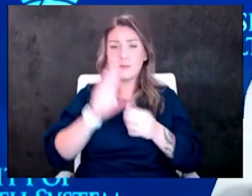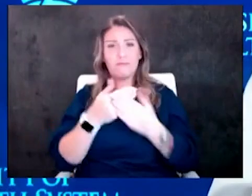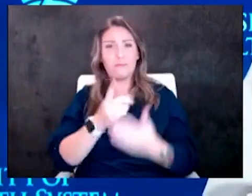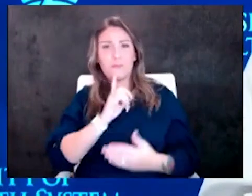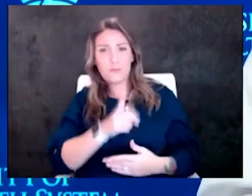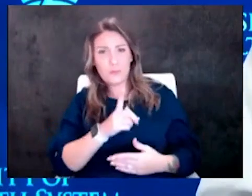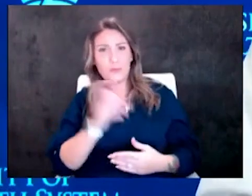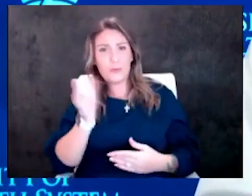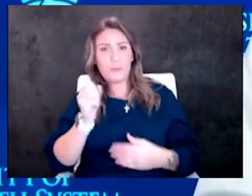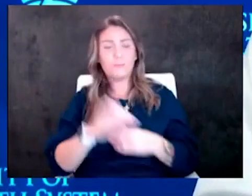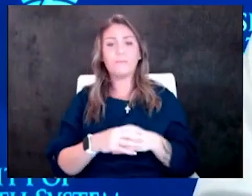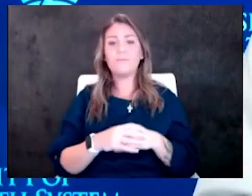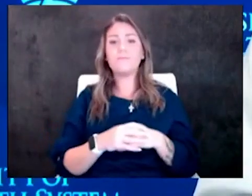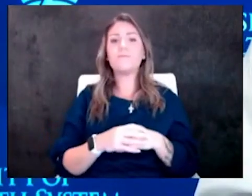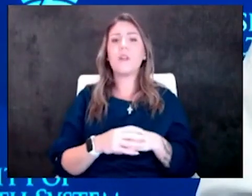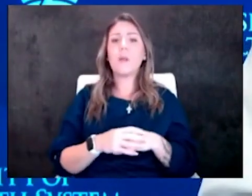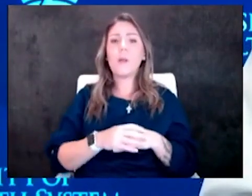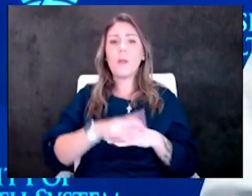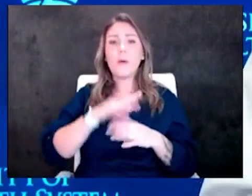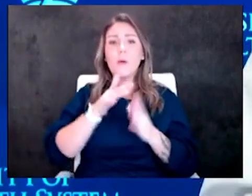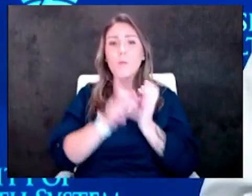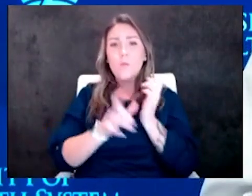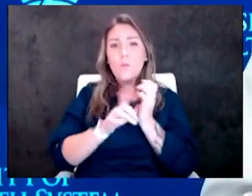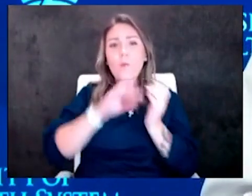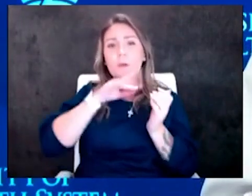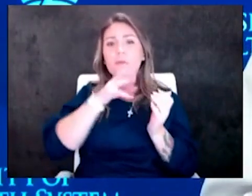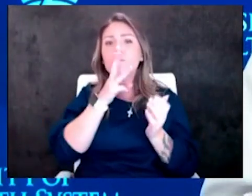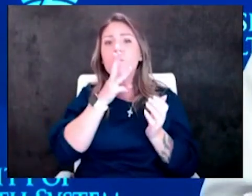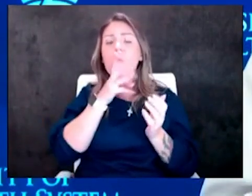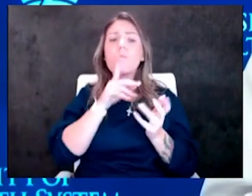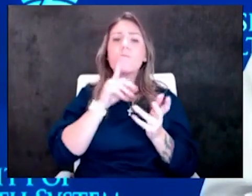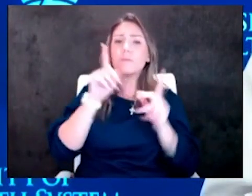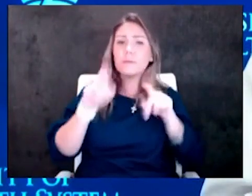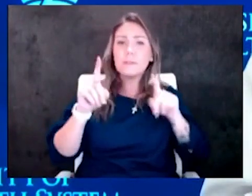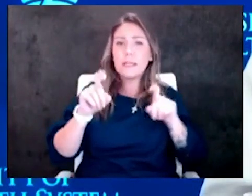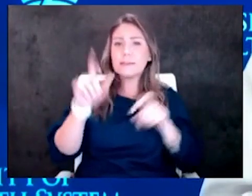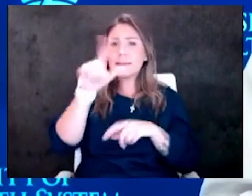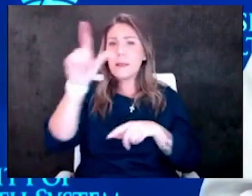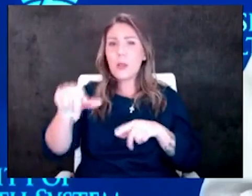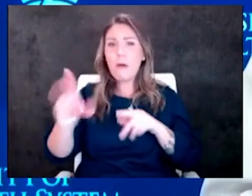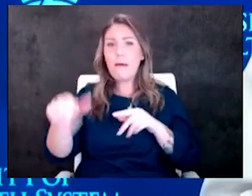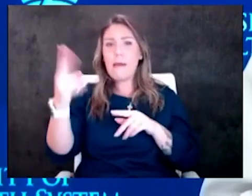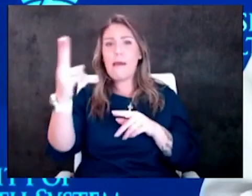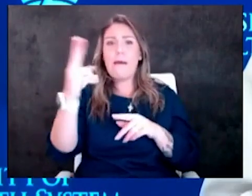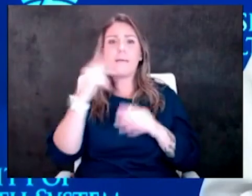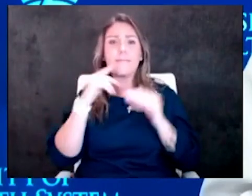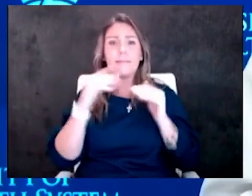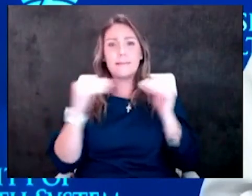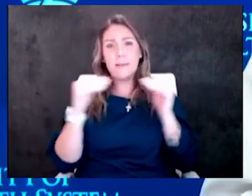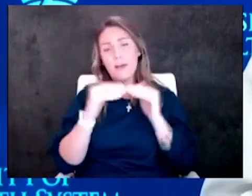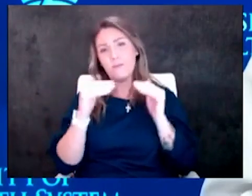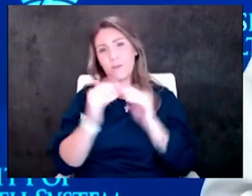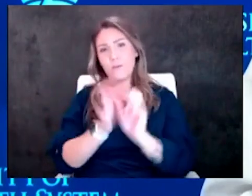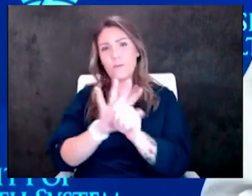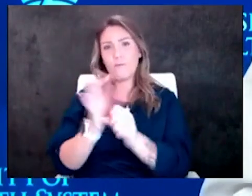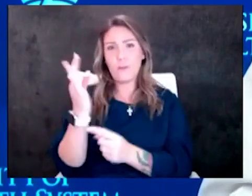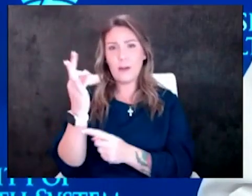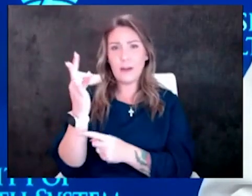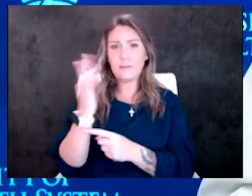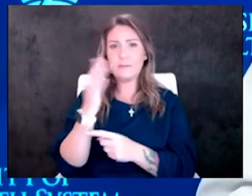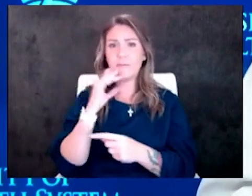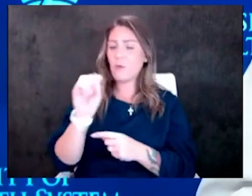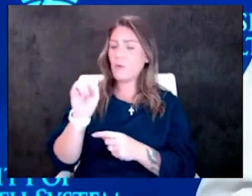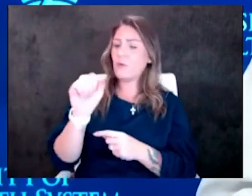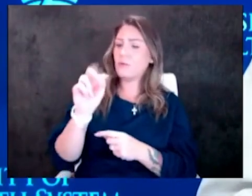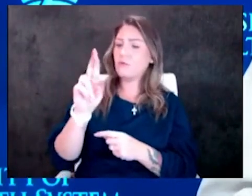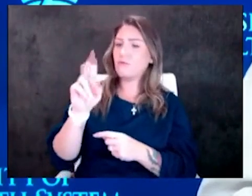about the wastewater testing that was out of Lawrence a couple of days ago, where it showed the highest levels in wastewater of COVID-19 or SARS-CoV-2